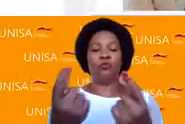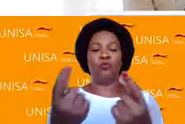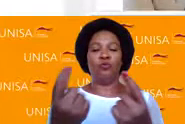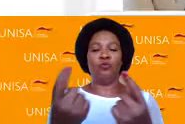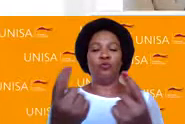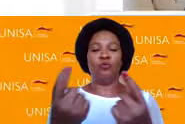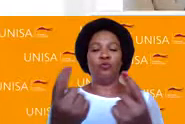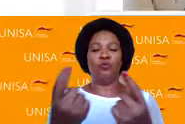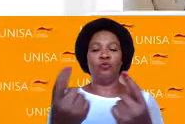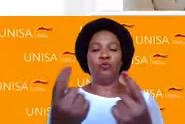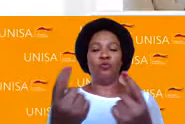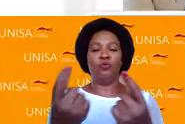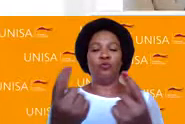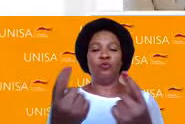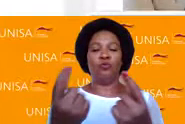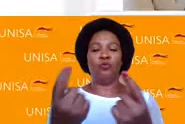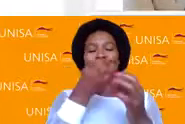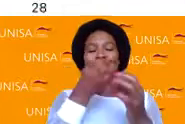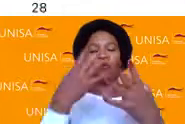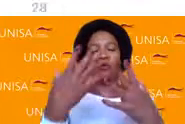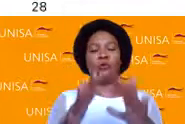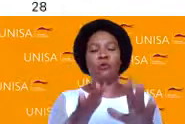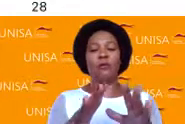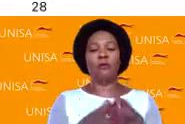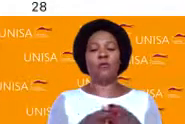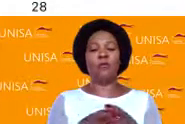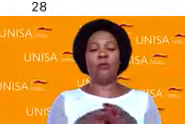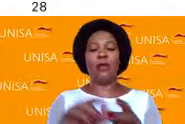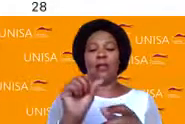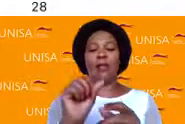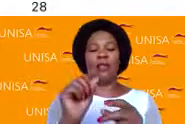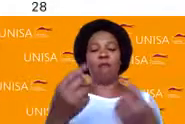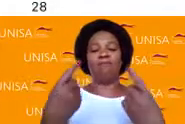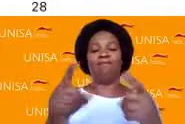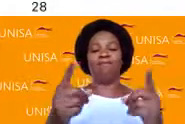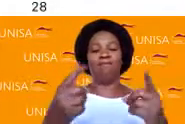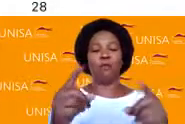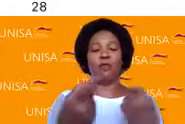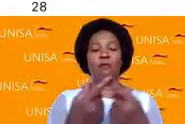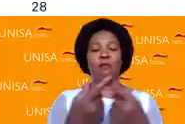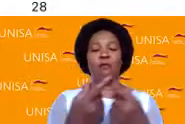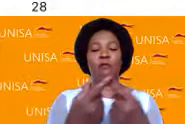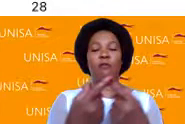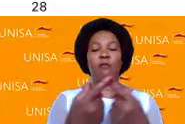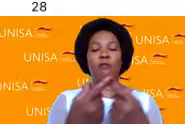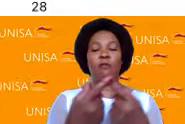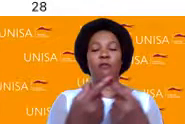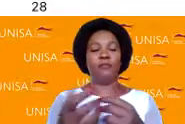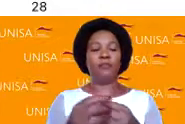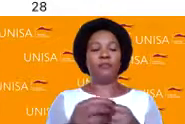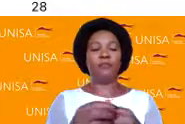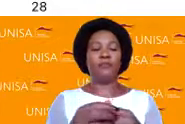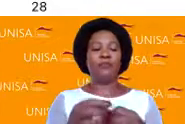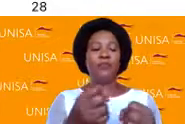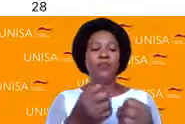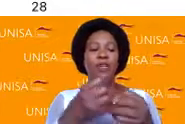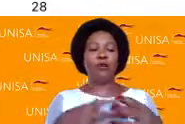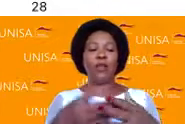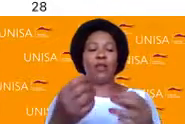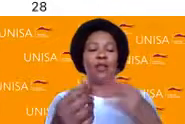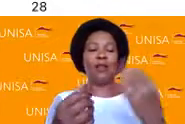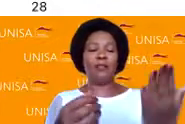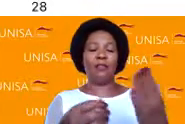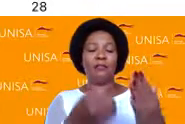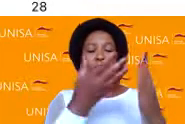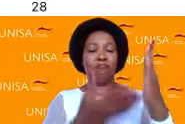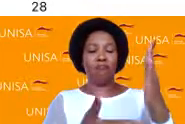So as I mentioned, a little bit of a difference from the Kai tools. These are the tools that you will generally use